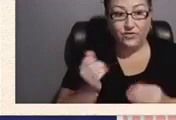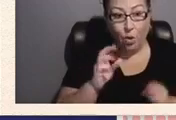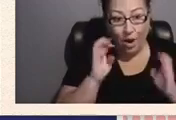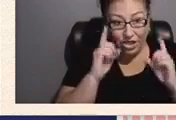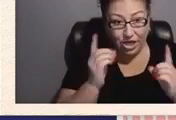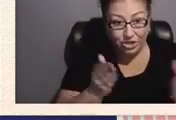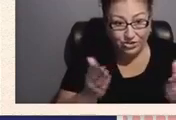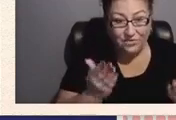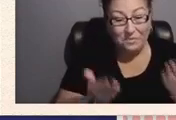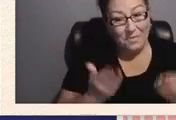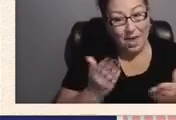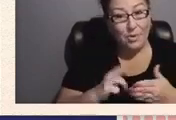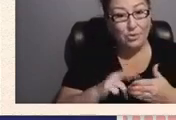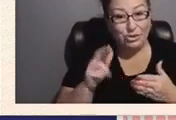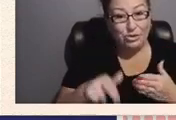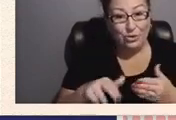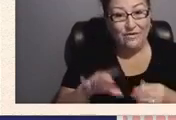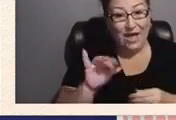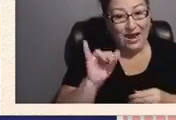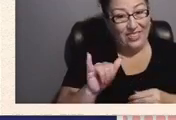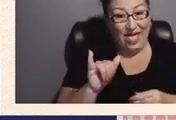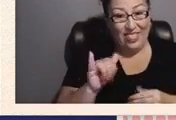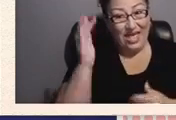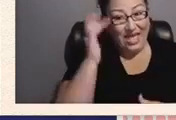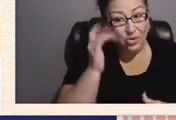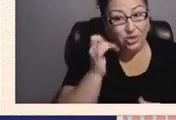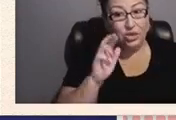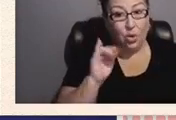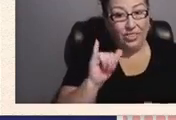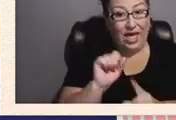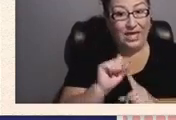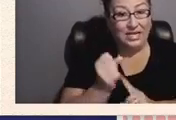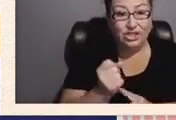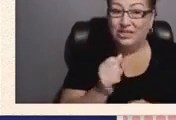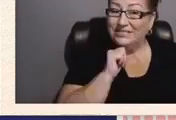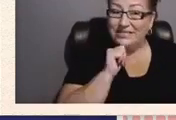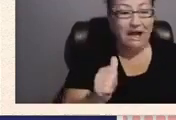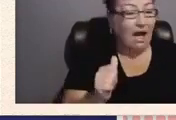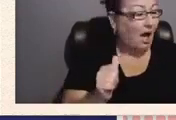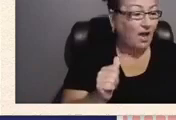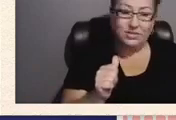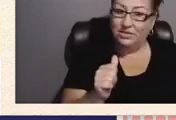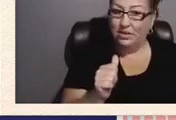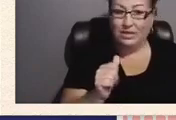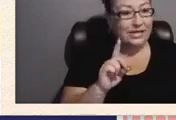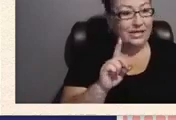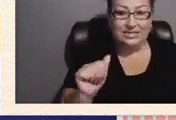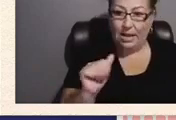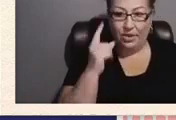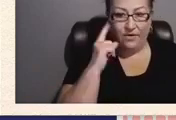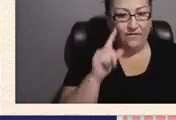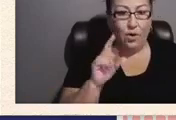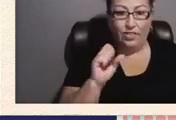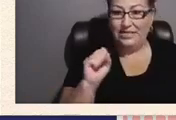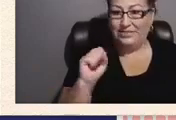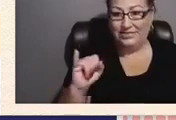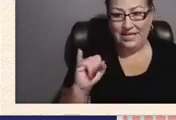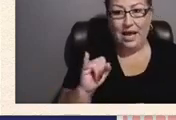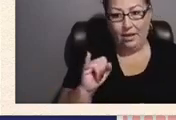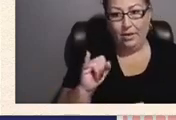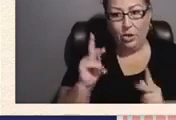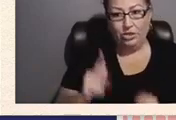may result in a finding that an illness or condition is no longer disabling for the SSI recipient.